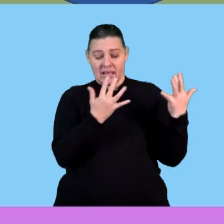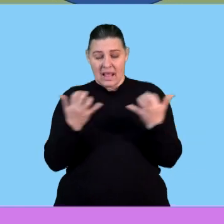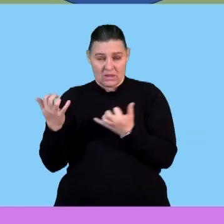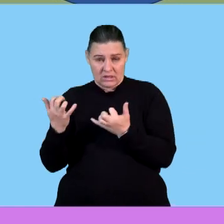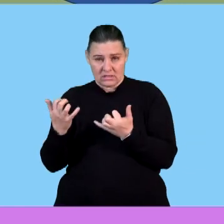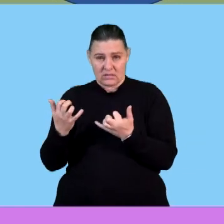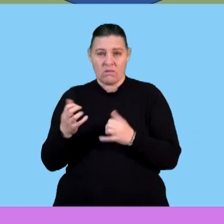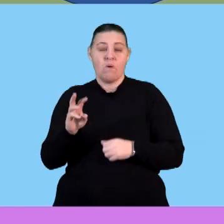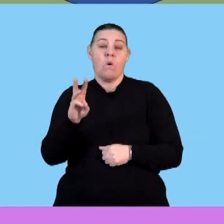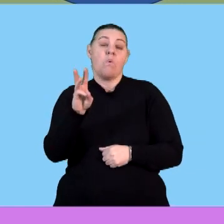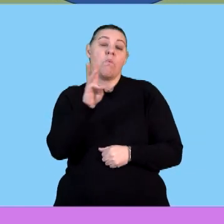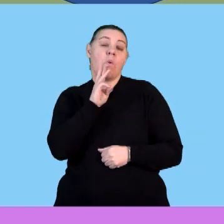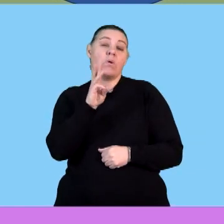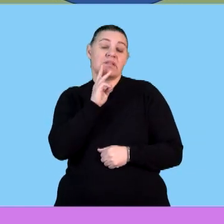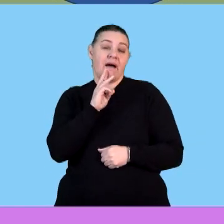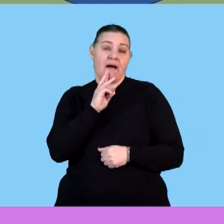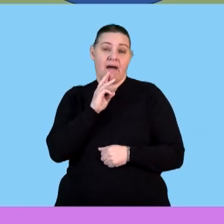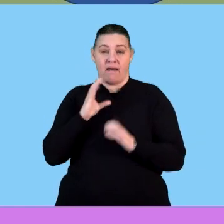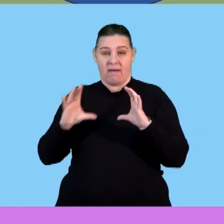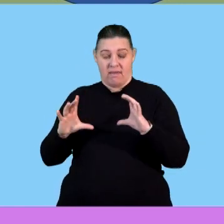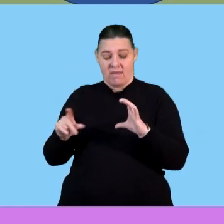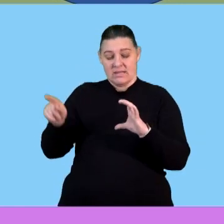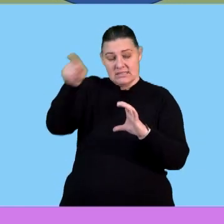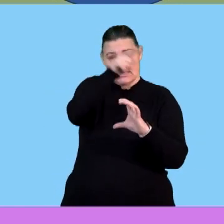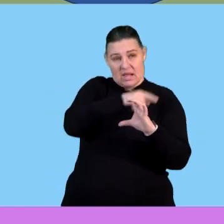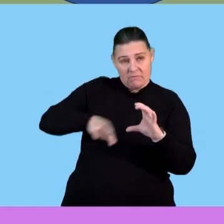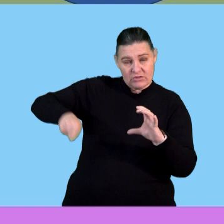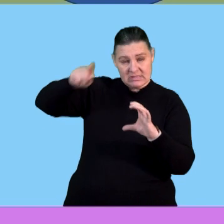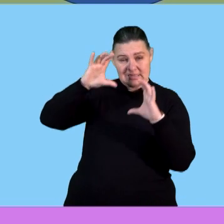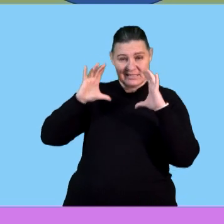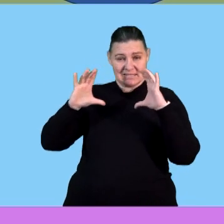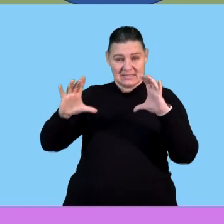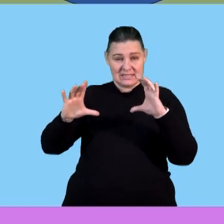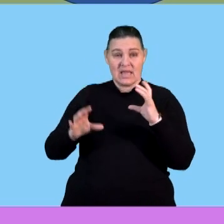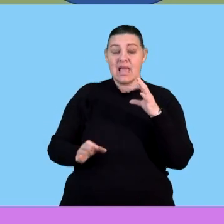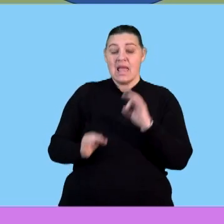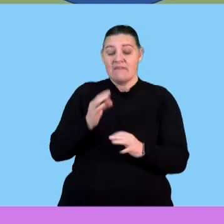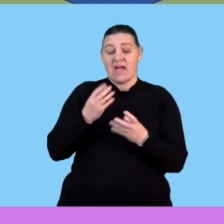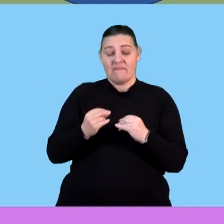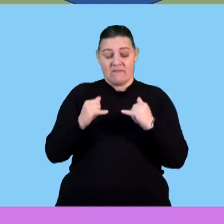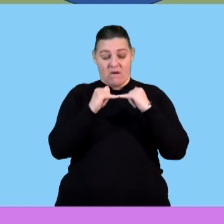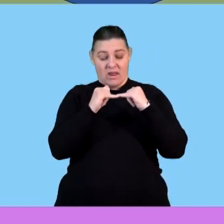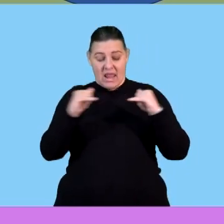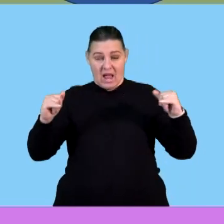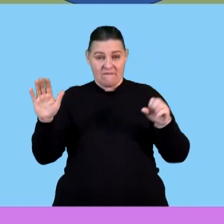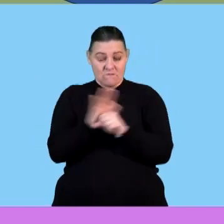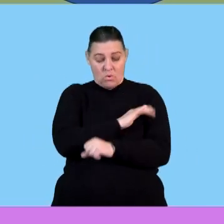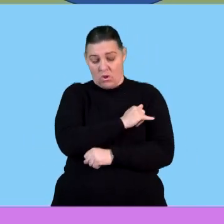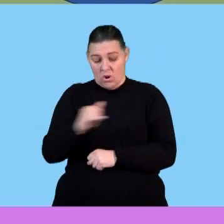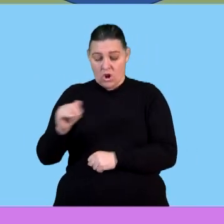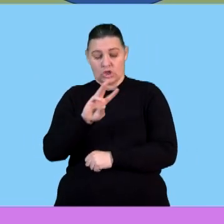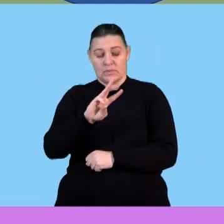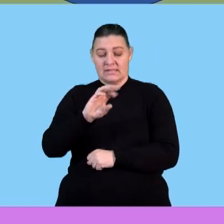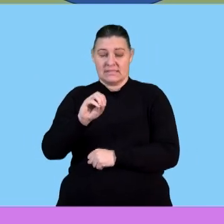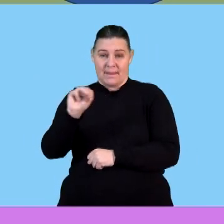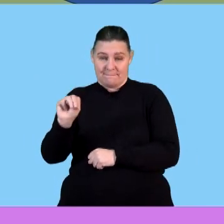of the water hole. All right, there you go. If it has a diameter of 20 meters. So I've